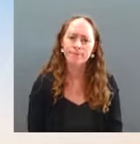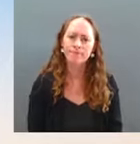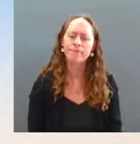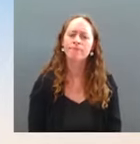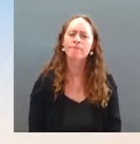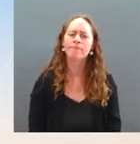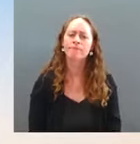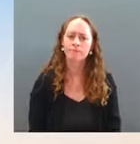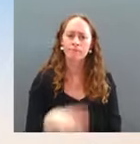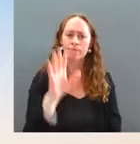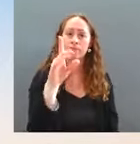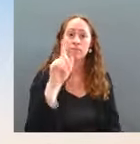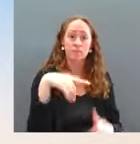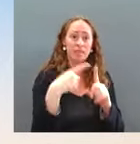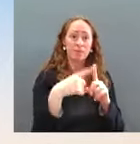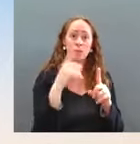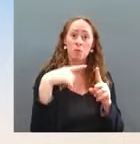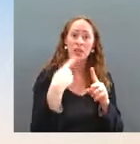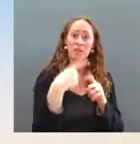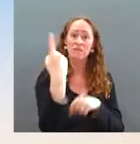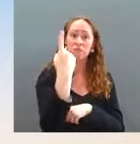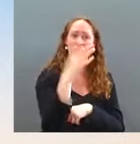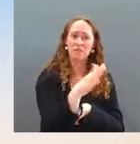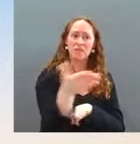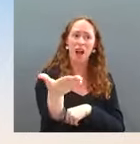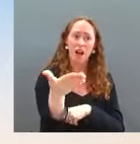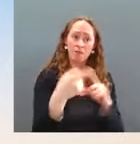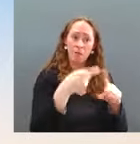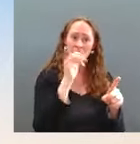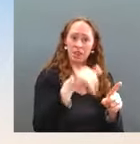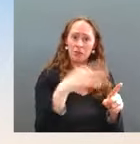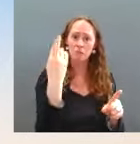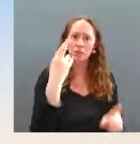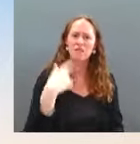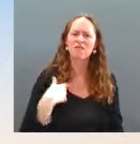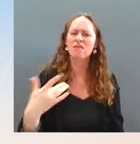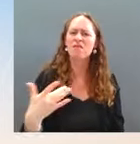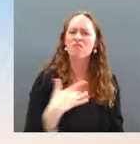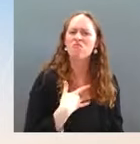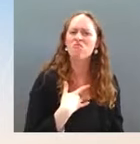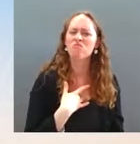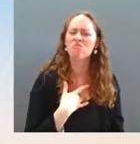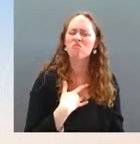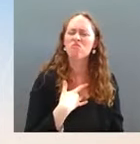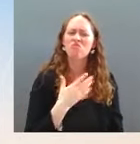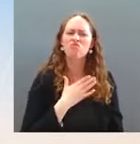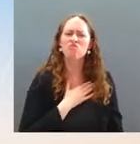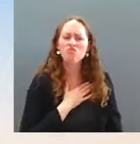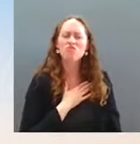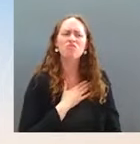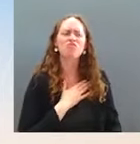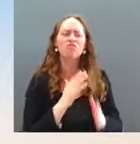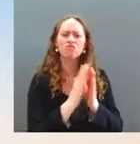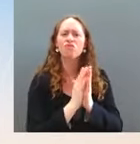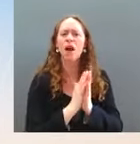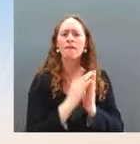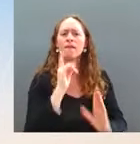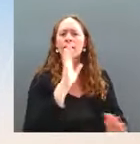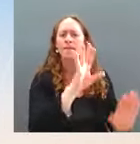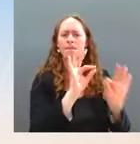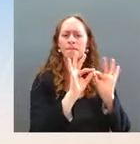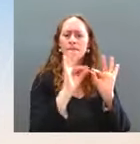family. President is committed, and of course he is aware of, and I would point you to the Department of Justice for any specifics about